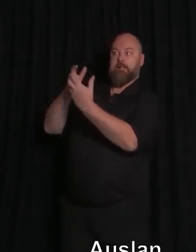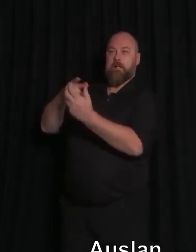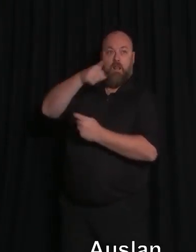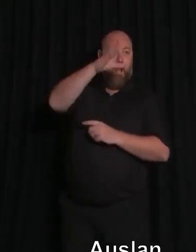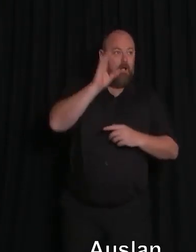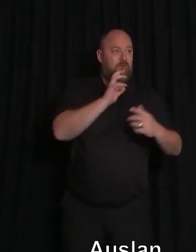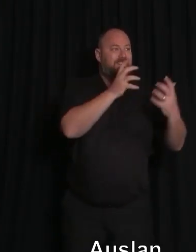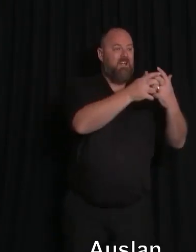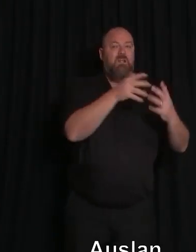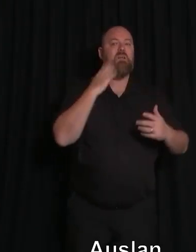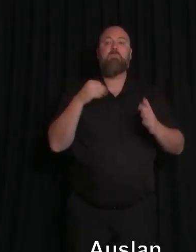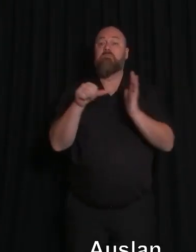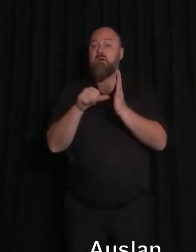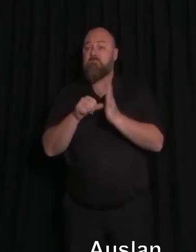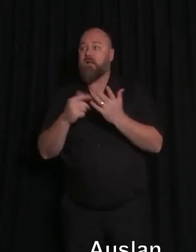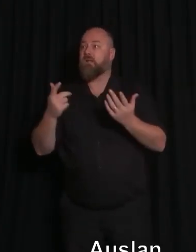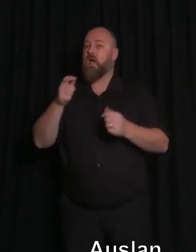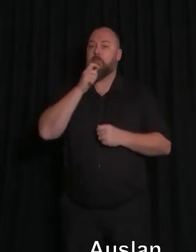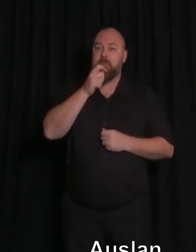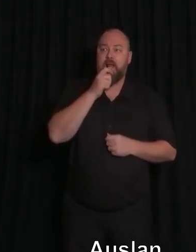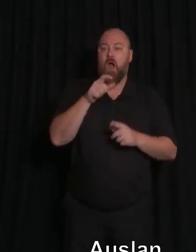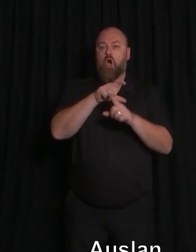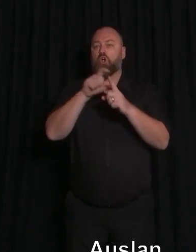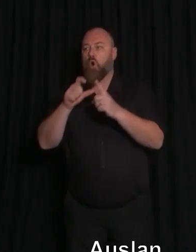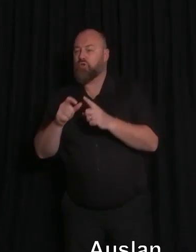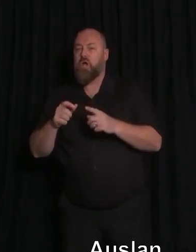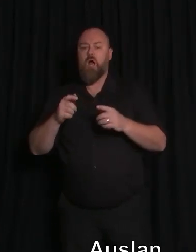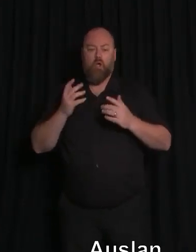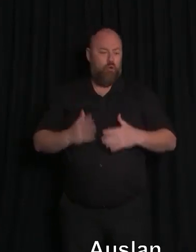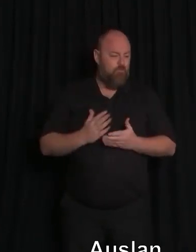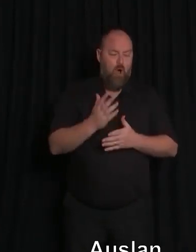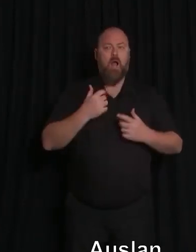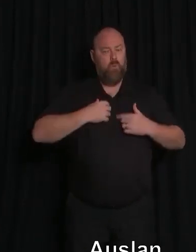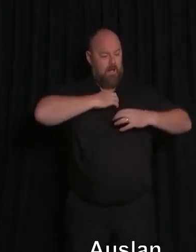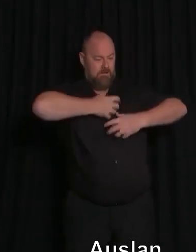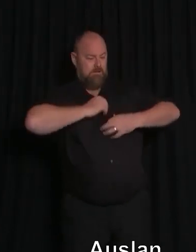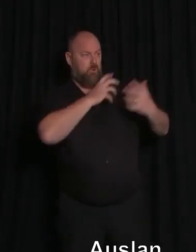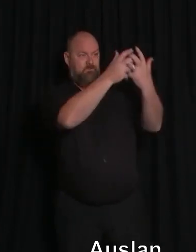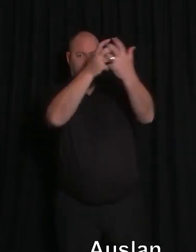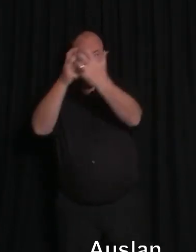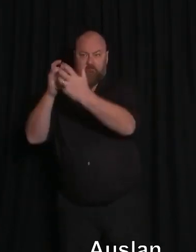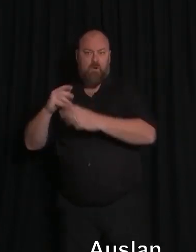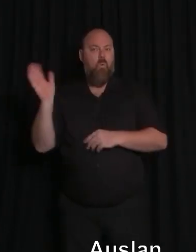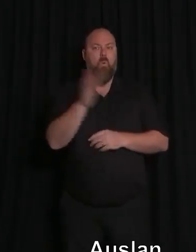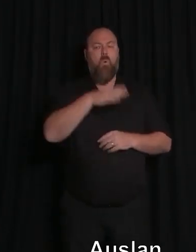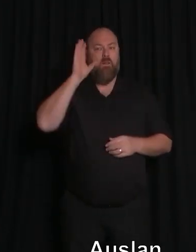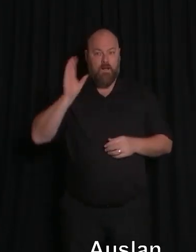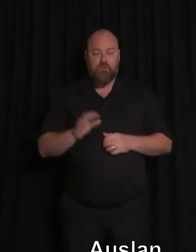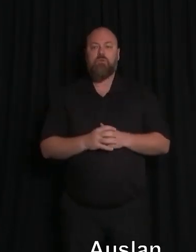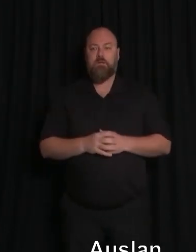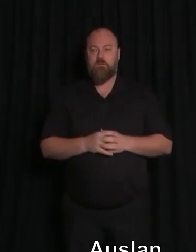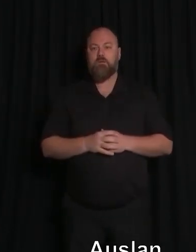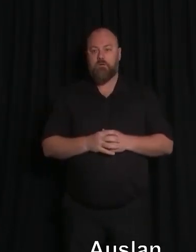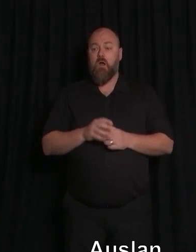media or culture, human rights activists, and so on and so forth. So The truth is that Italy was already